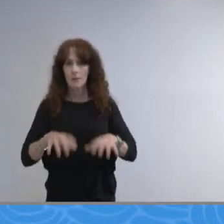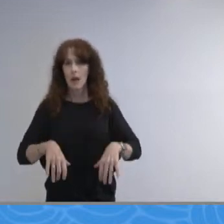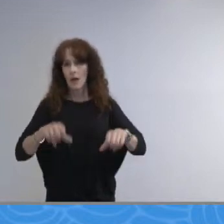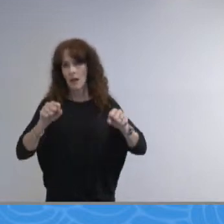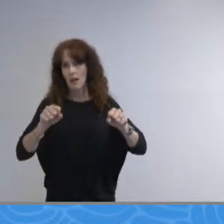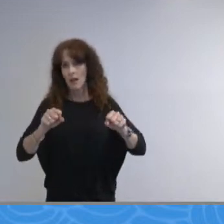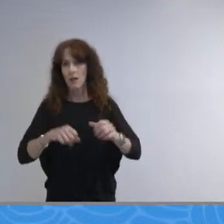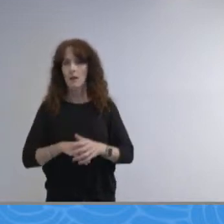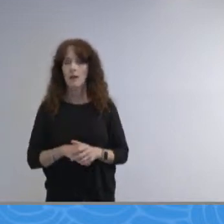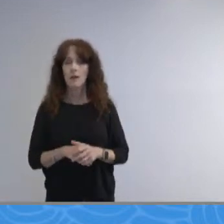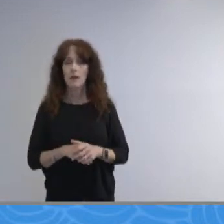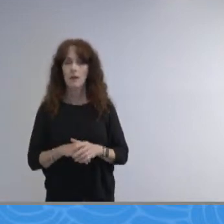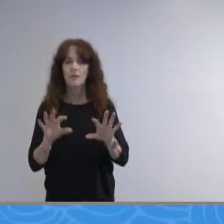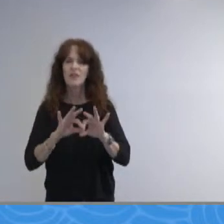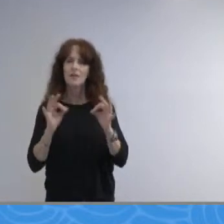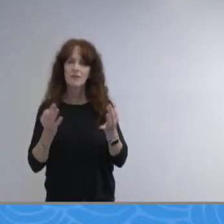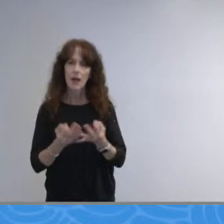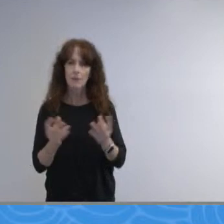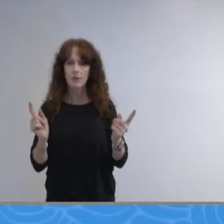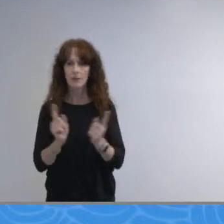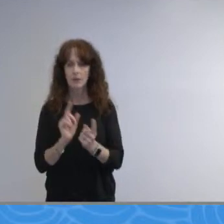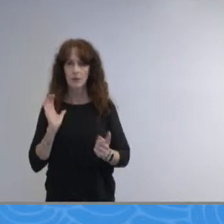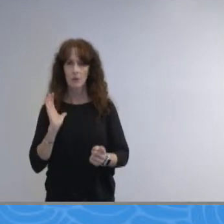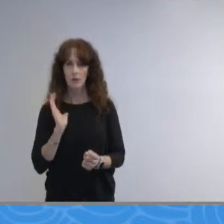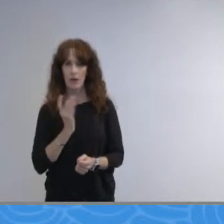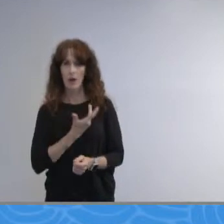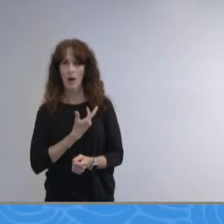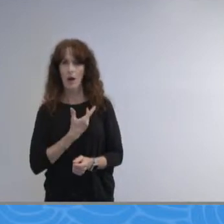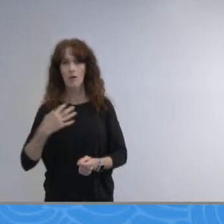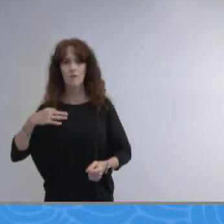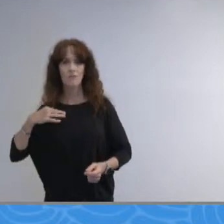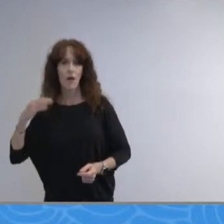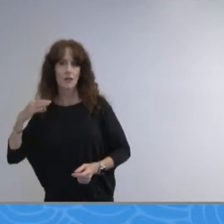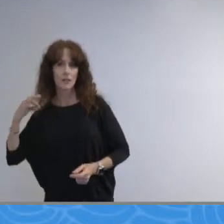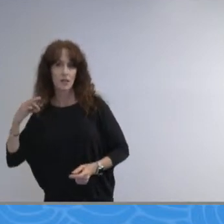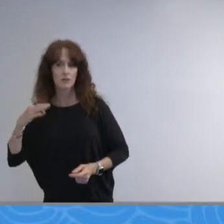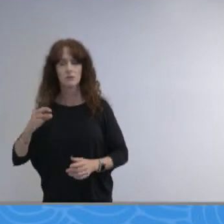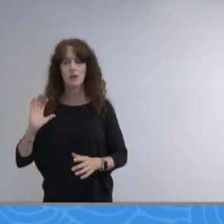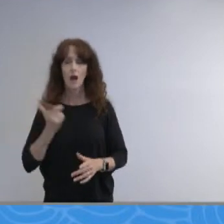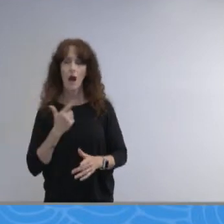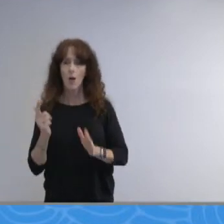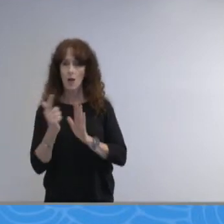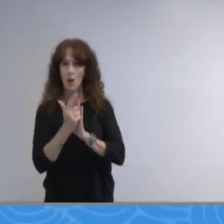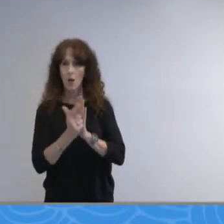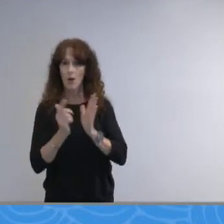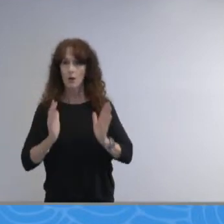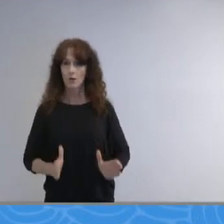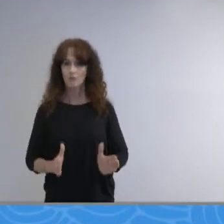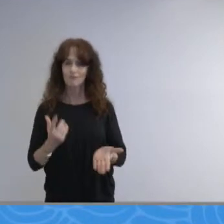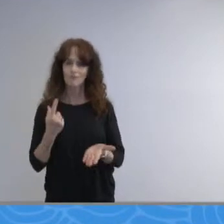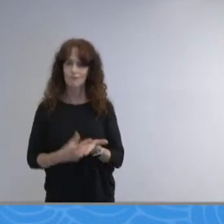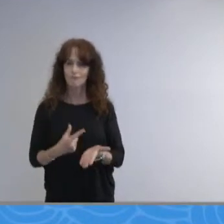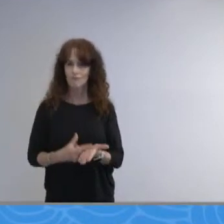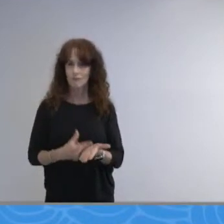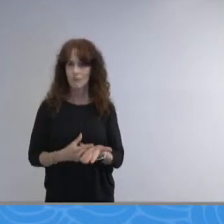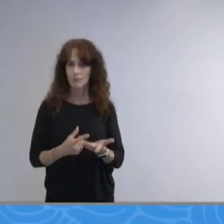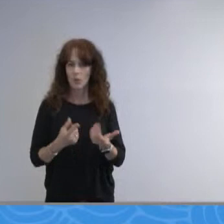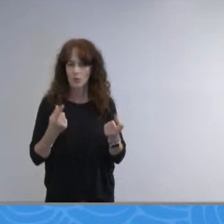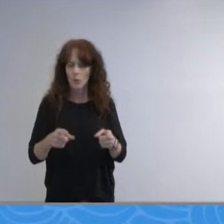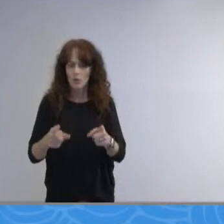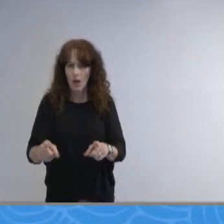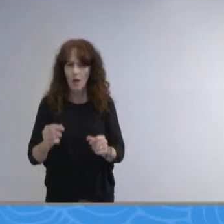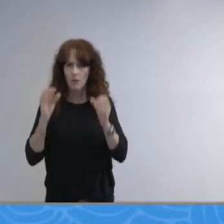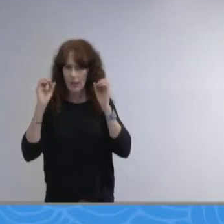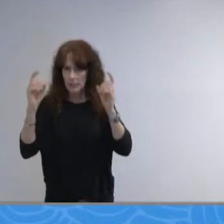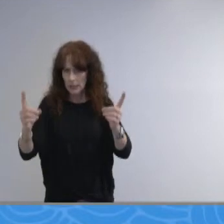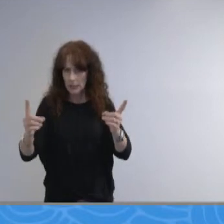held. The families meet with our volunteers and our lawyers to discuss what's going on with the child's